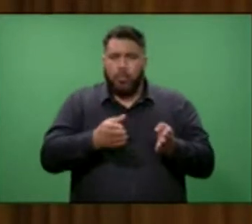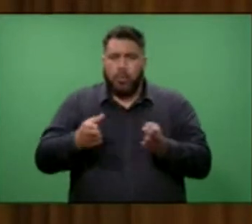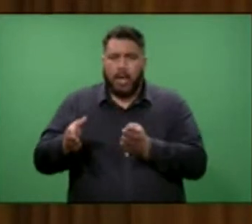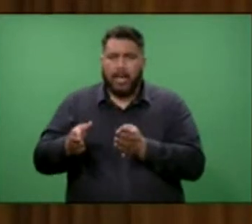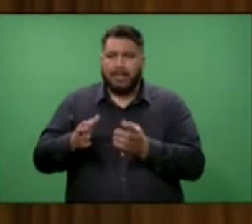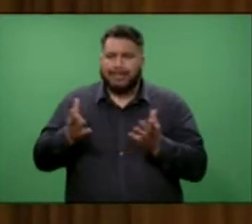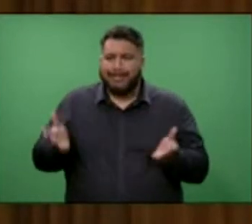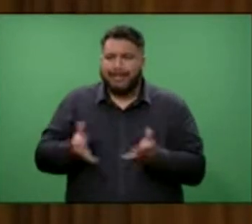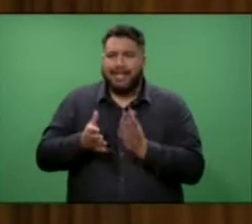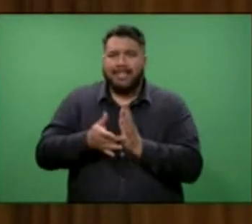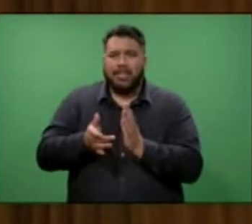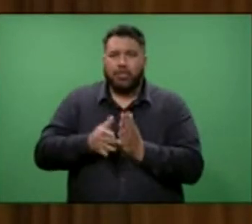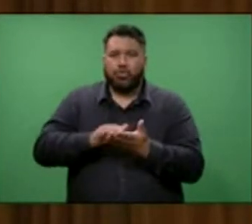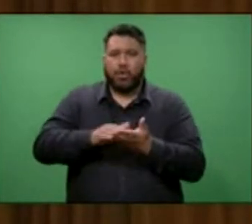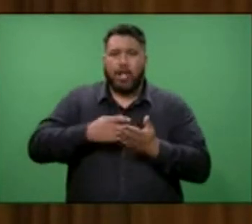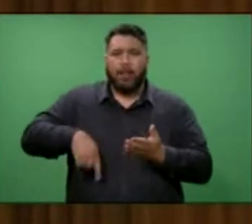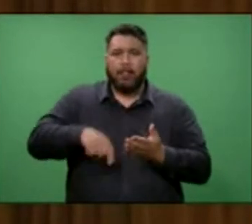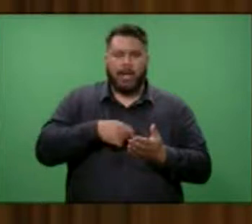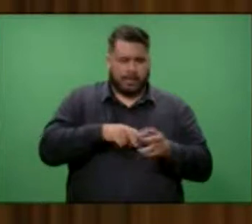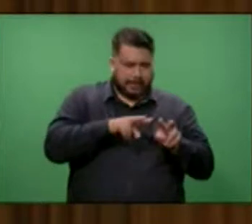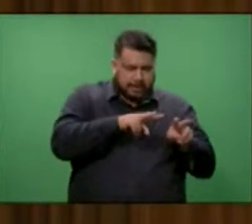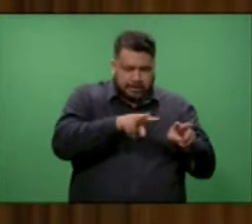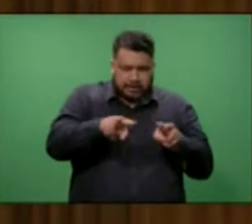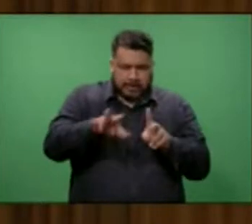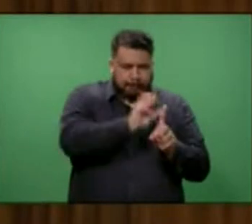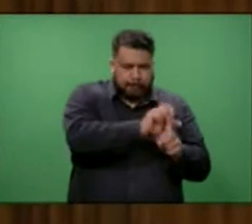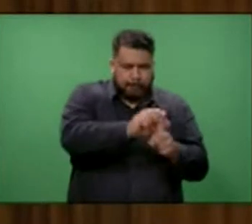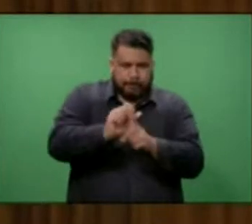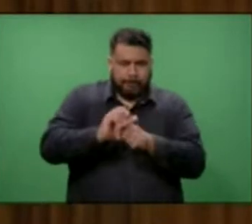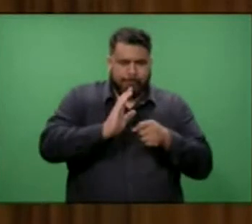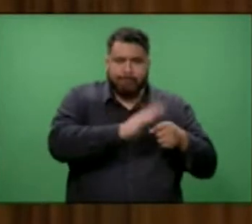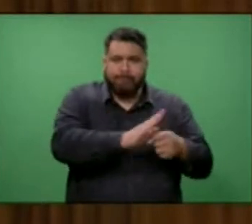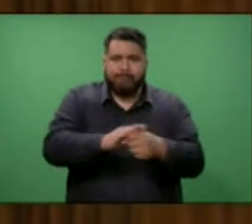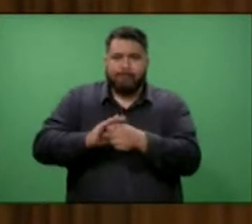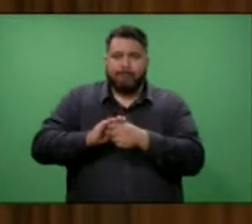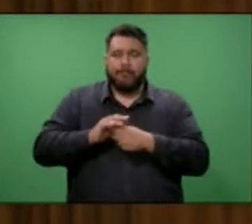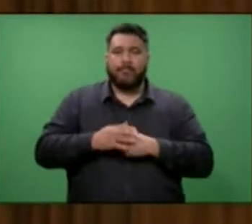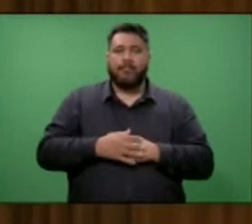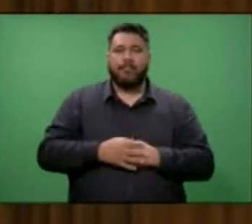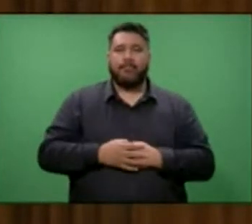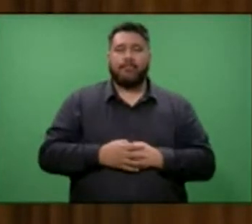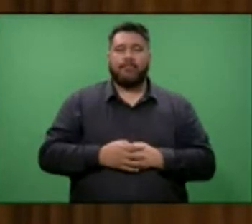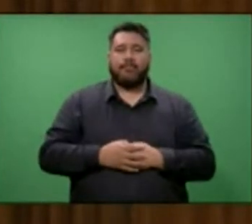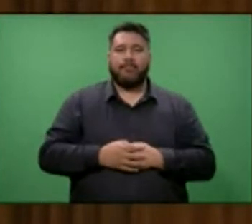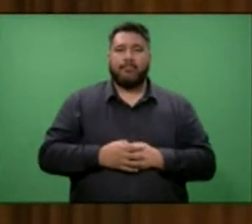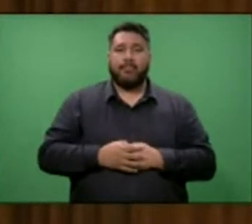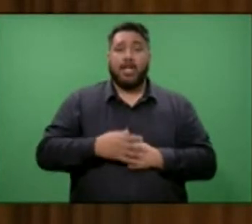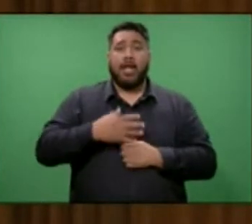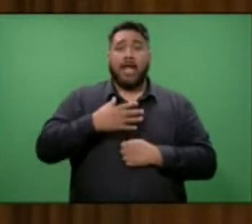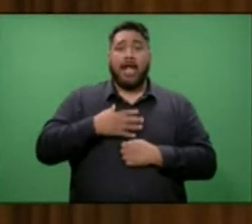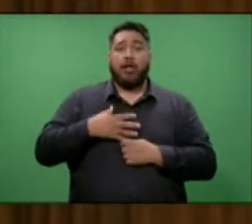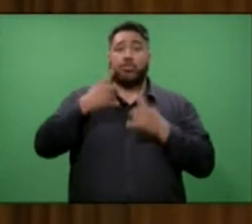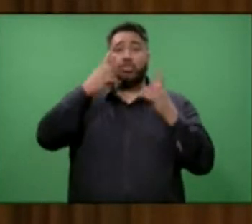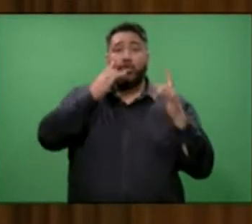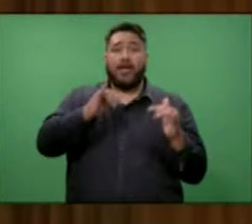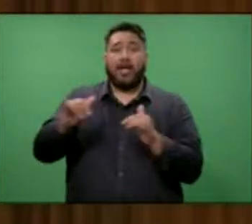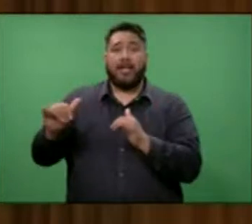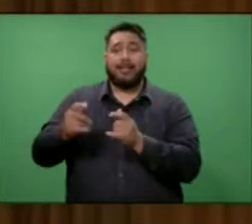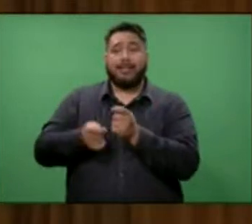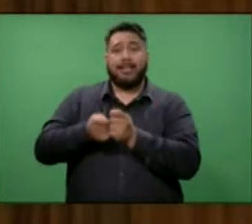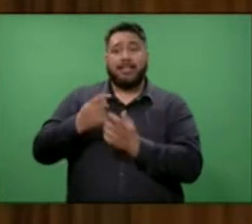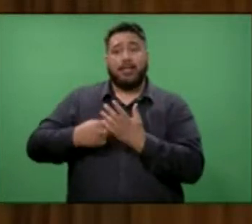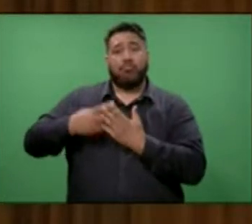of technology. We have expanded the surveillance testing program to provide extra protection